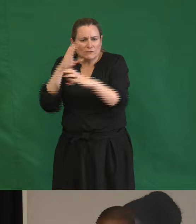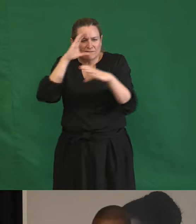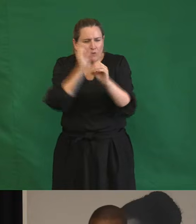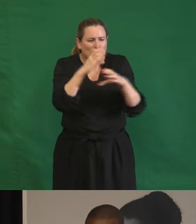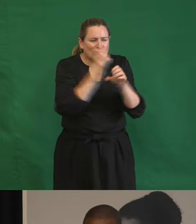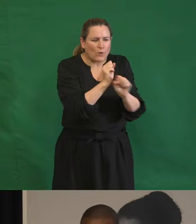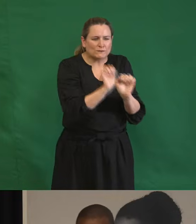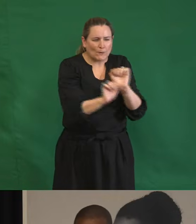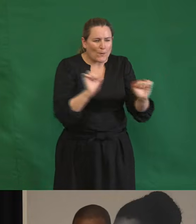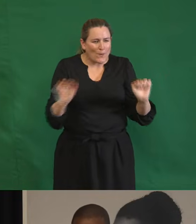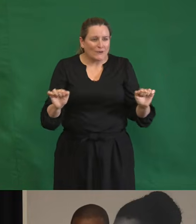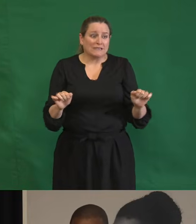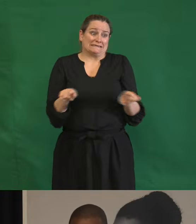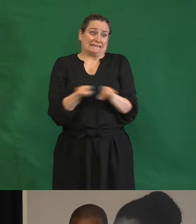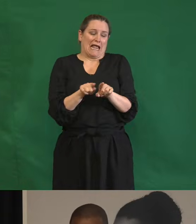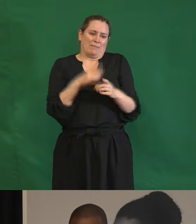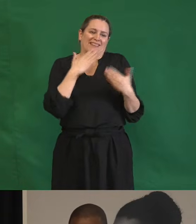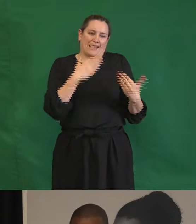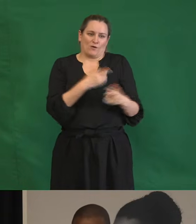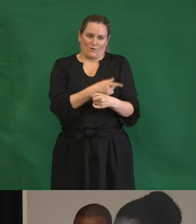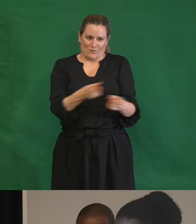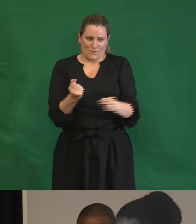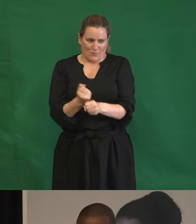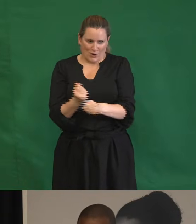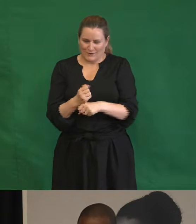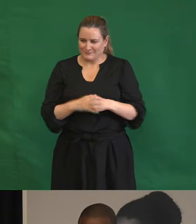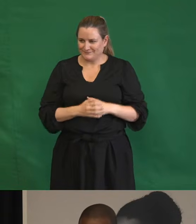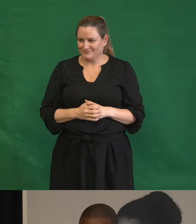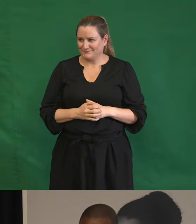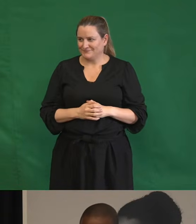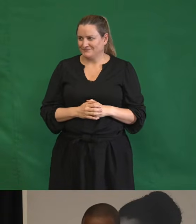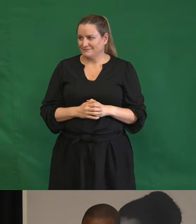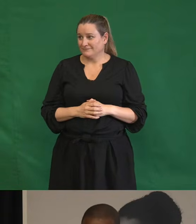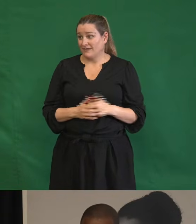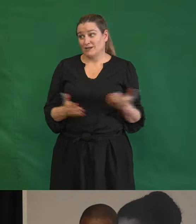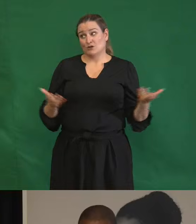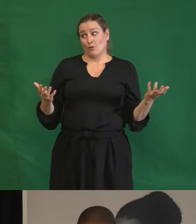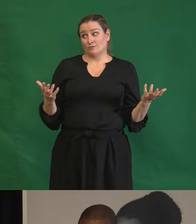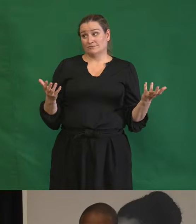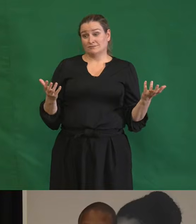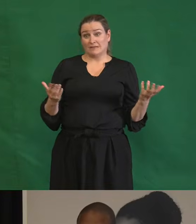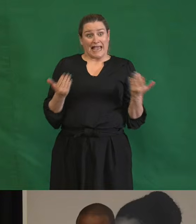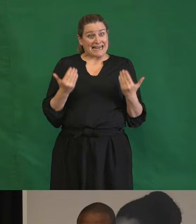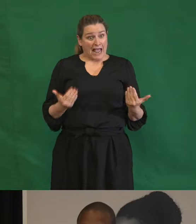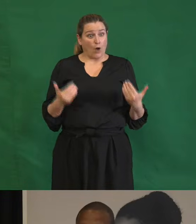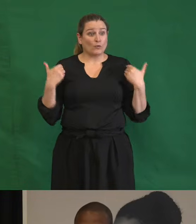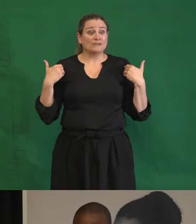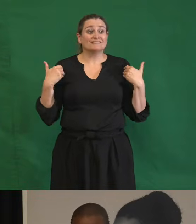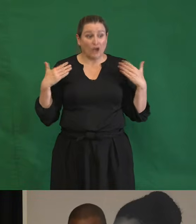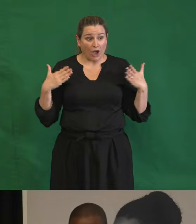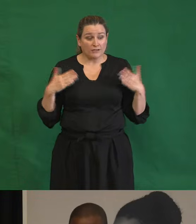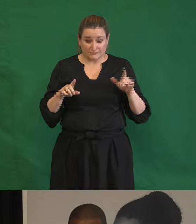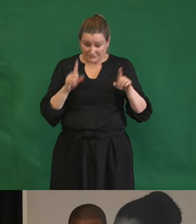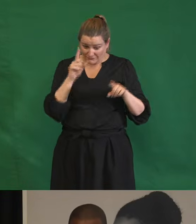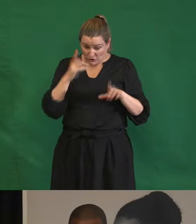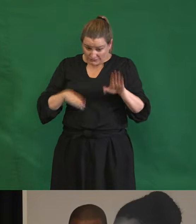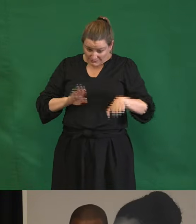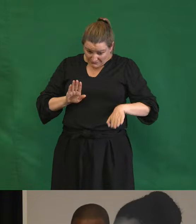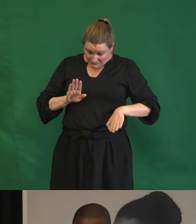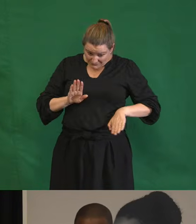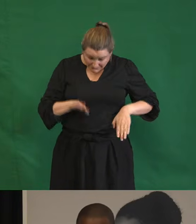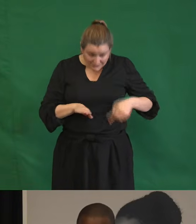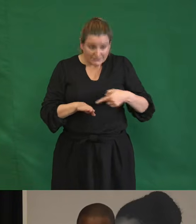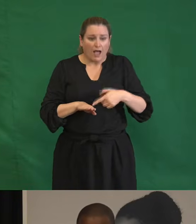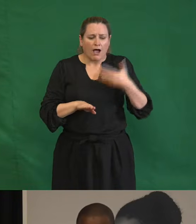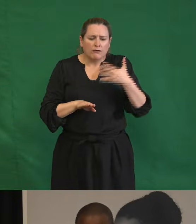morning. After this session, it is clear that we have our work cut out for us, and particularly our technical